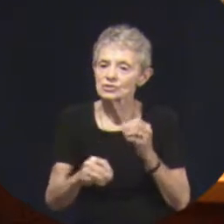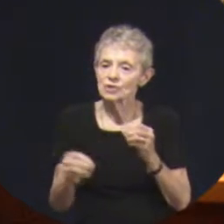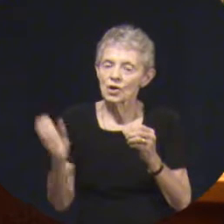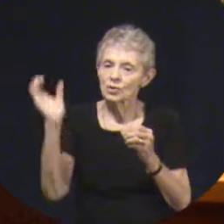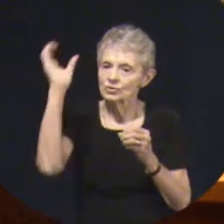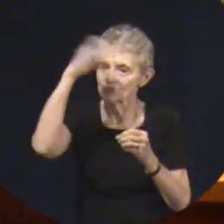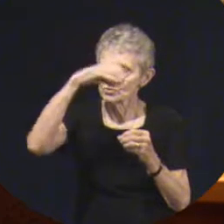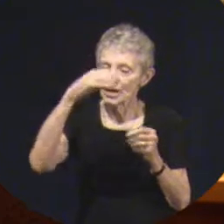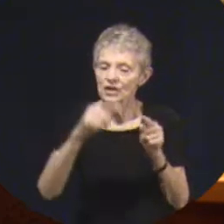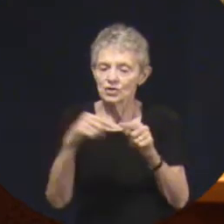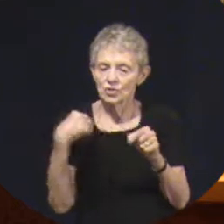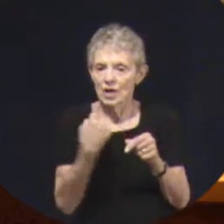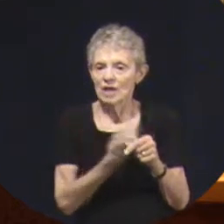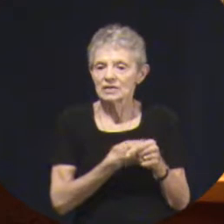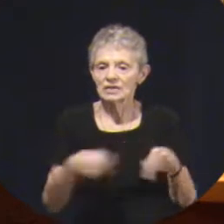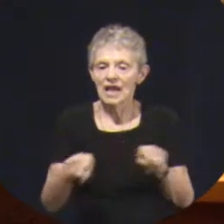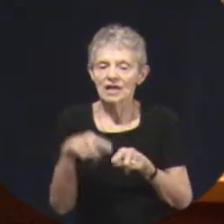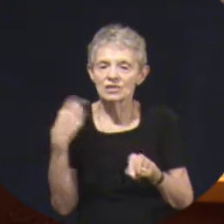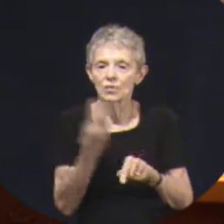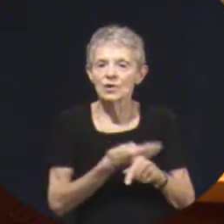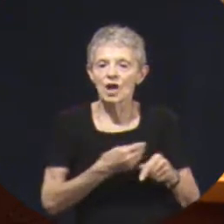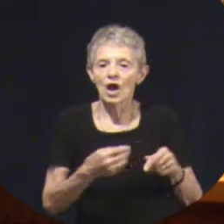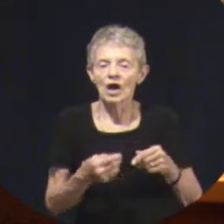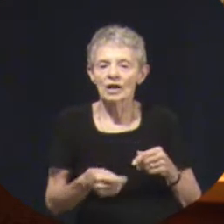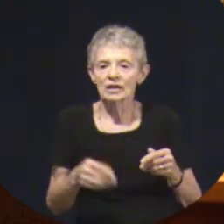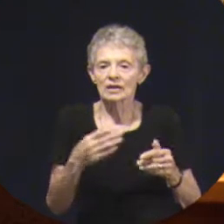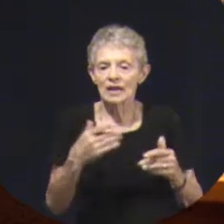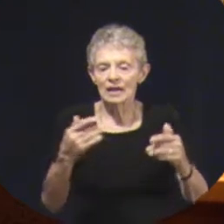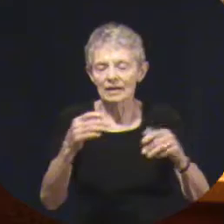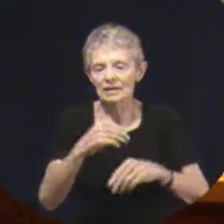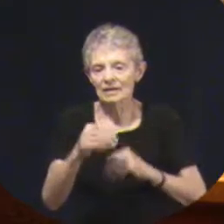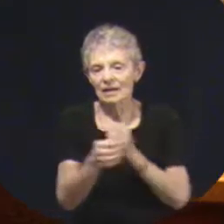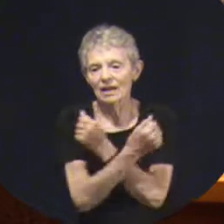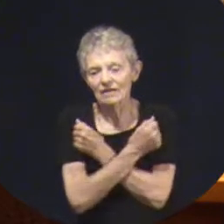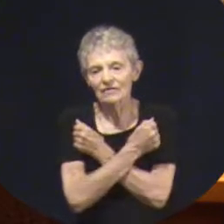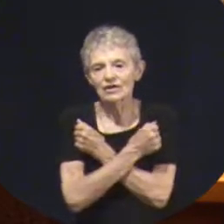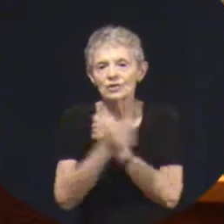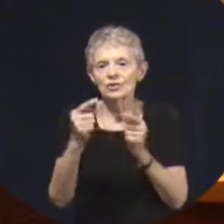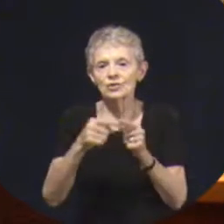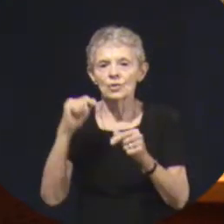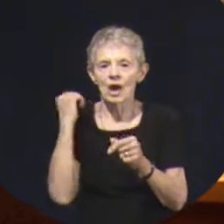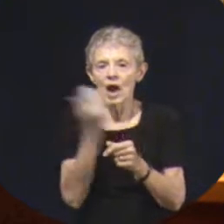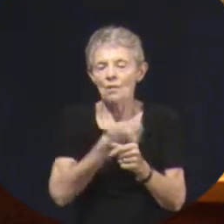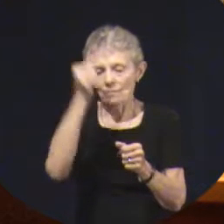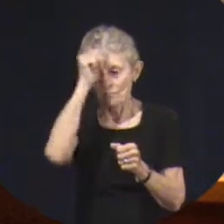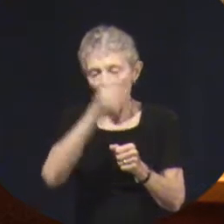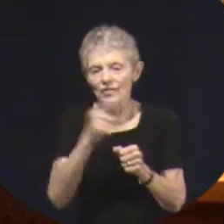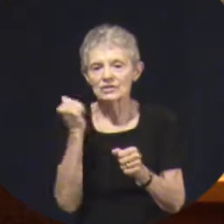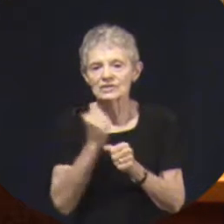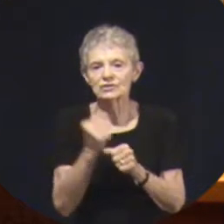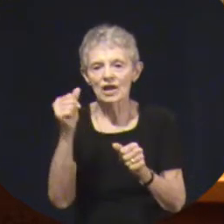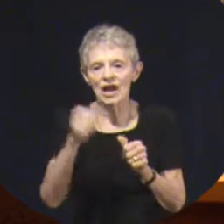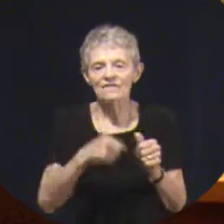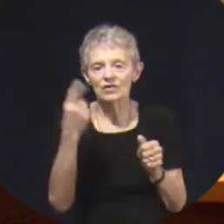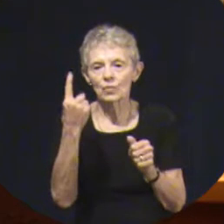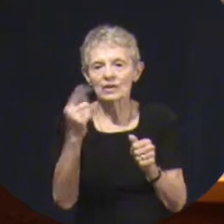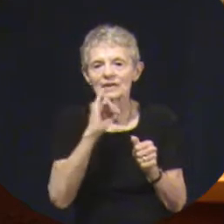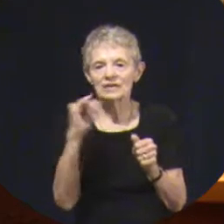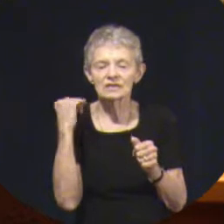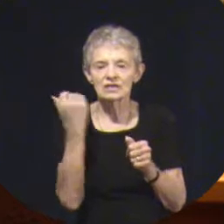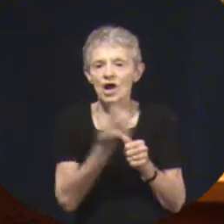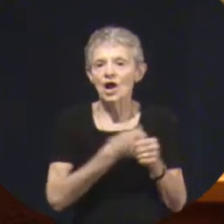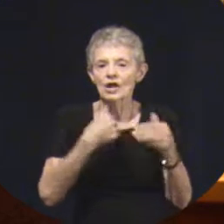as we are compassionate and loving of our brothers and sisters. Everyone is our neighbor. The dignity of God